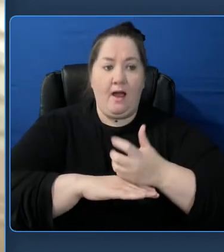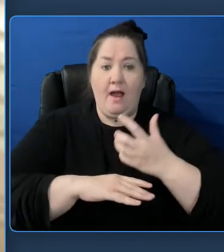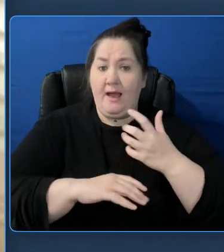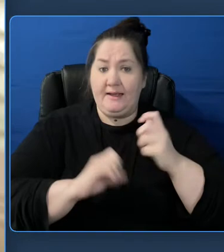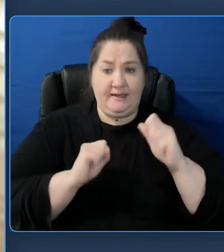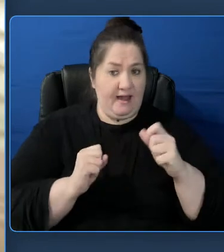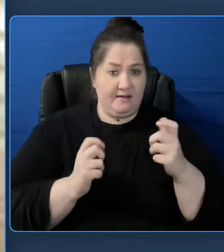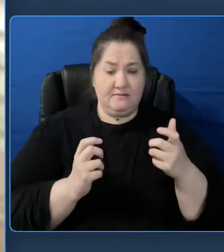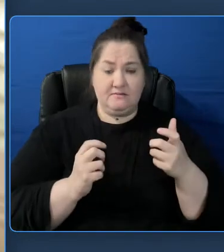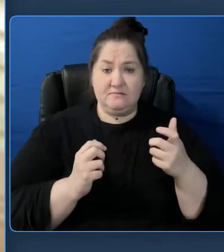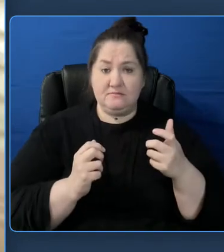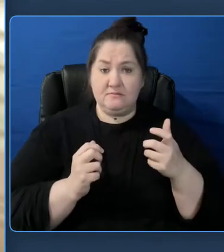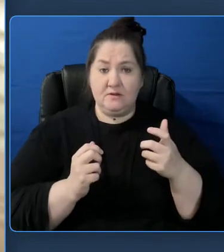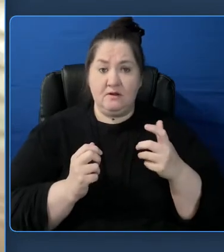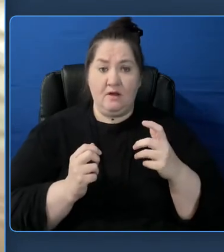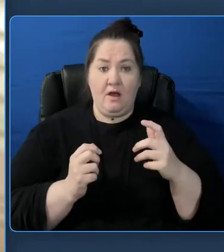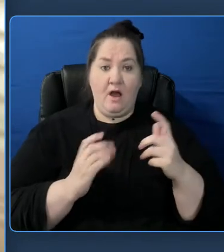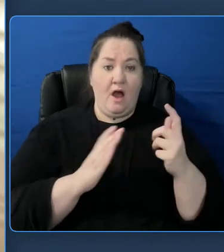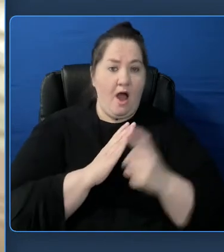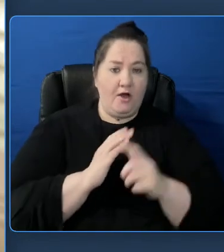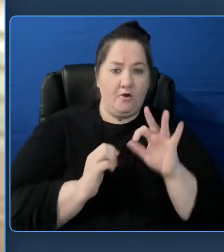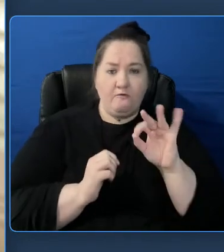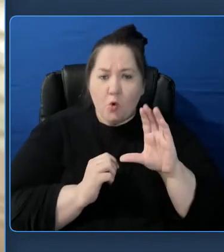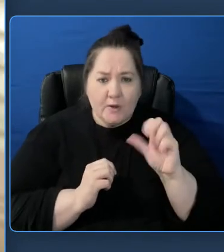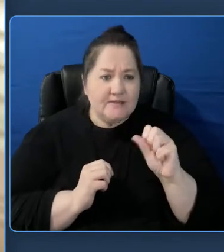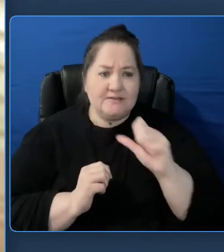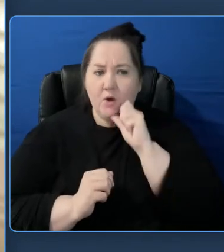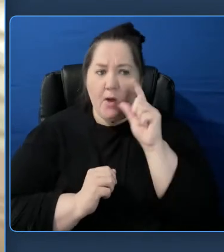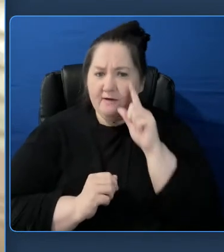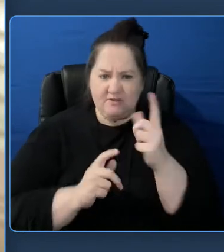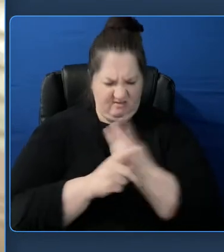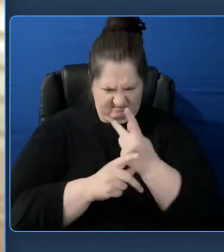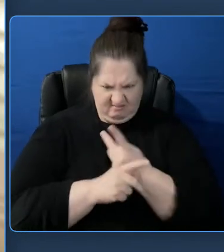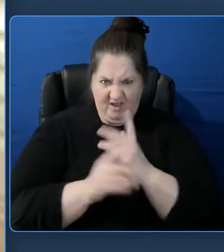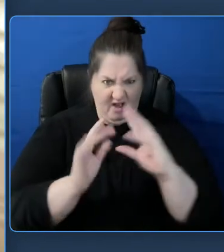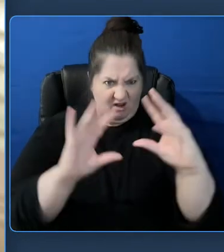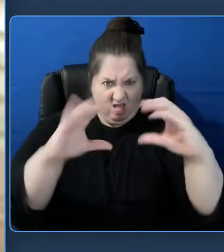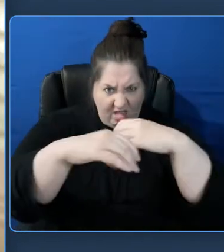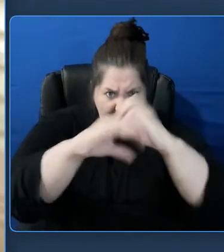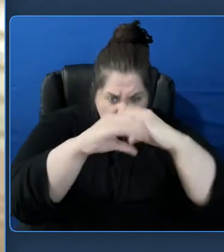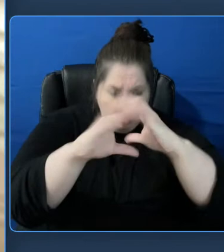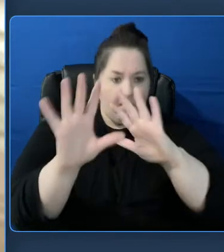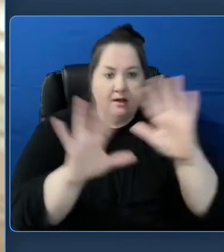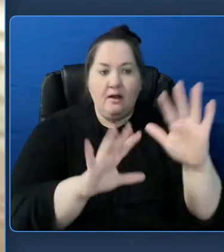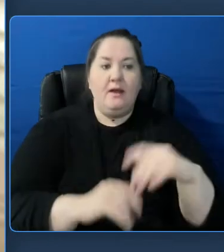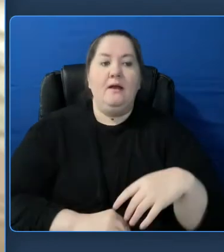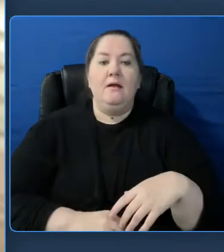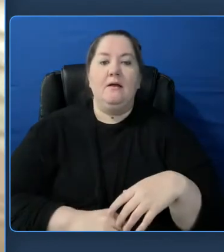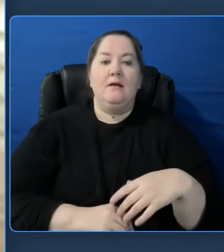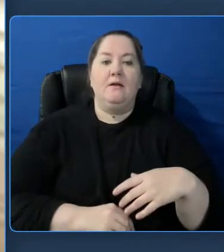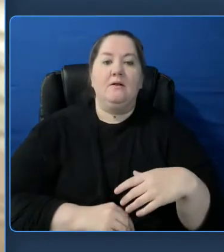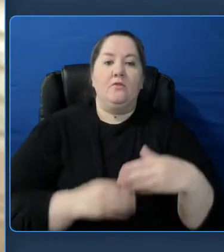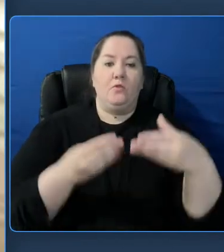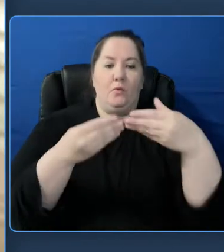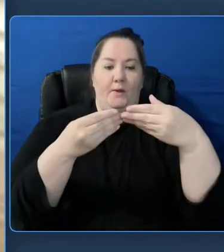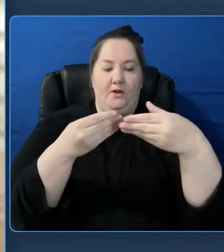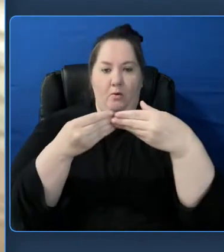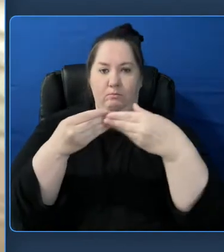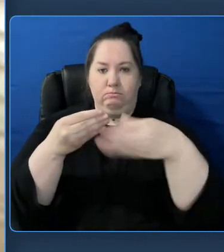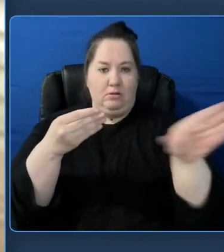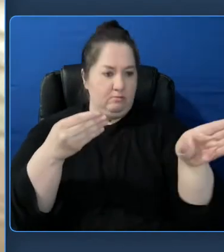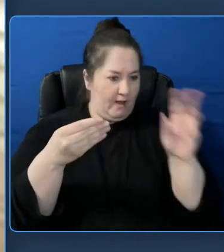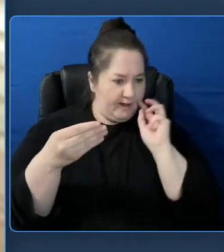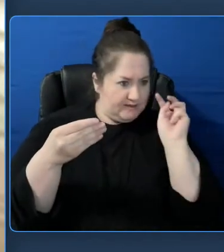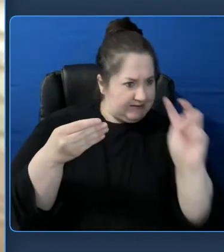here because of the autofocus. I'm not trying to figure that out. It is the window swinging open is a little, it makes it a little easier for me to